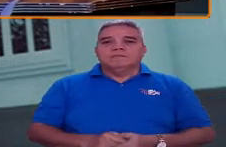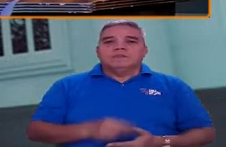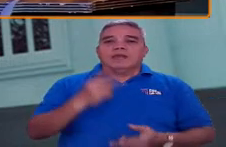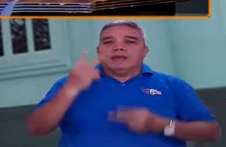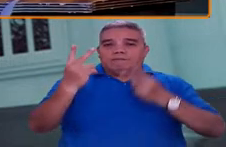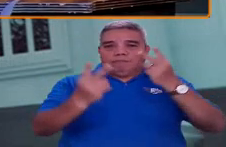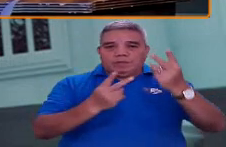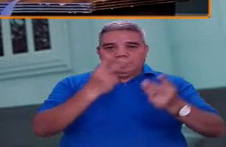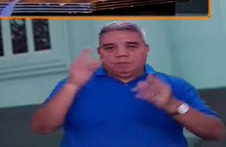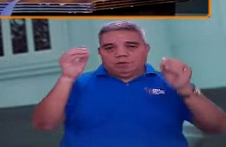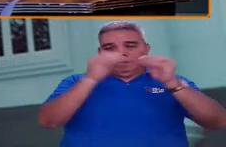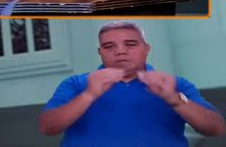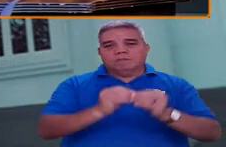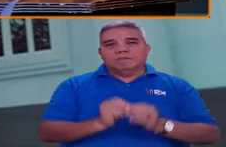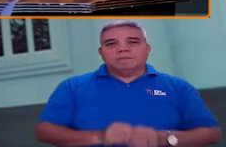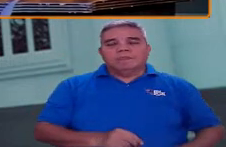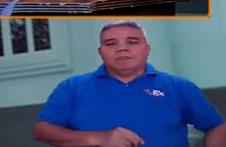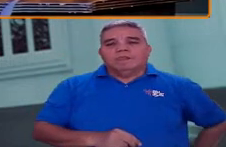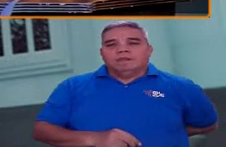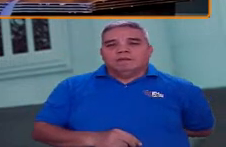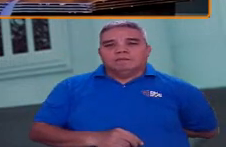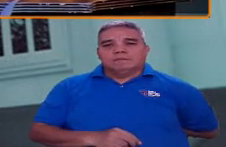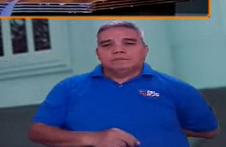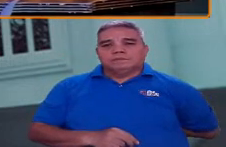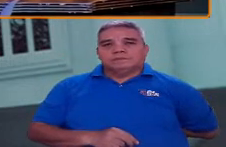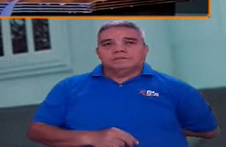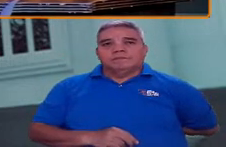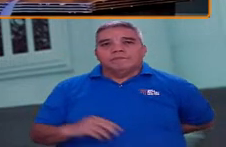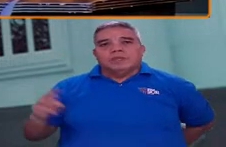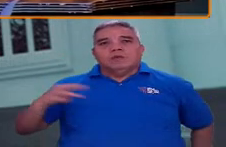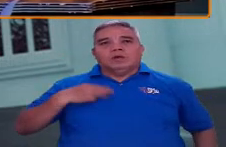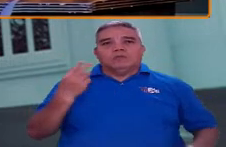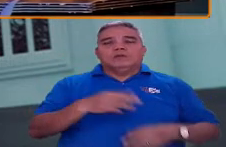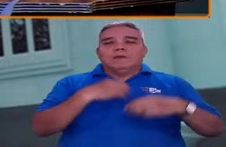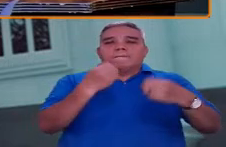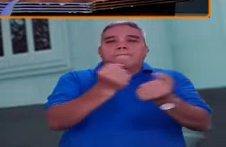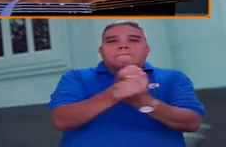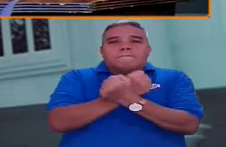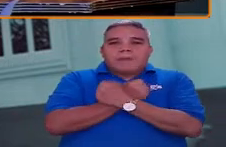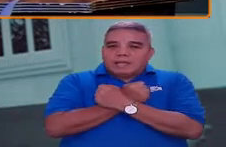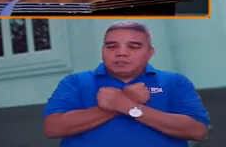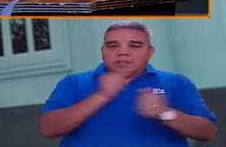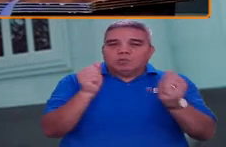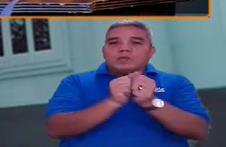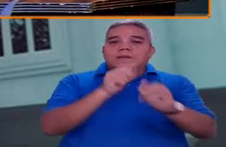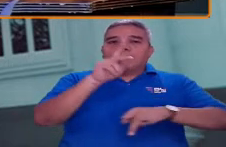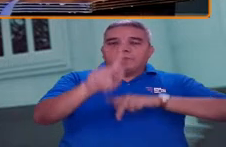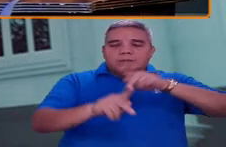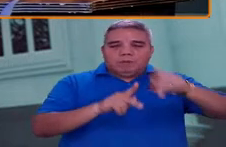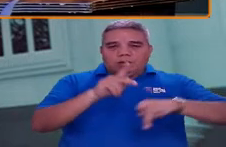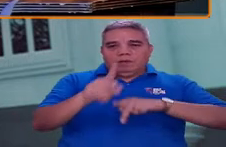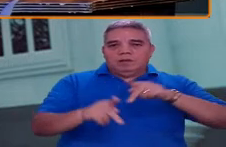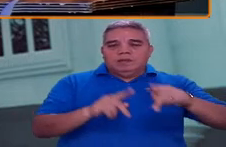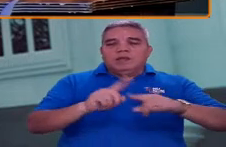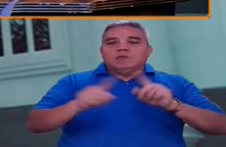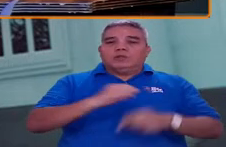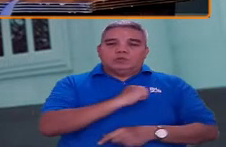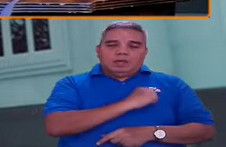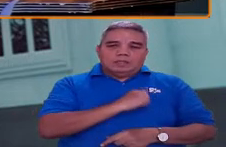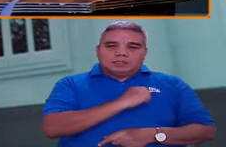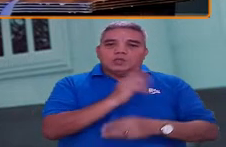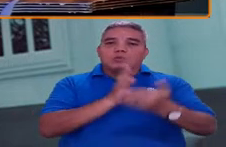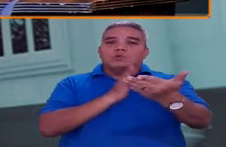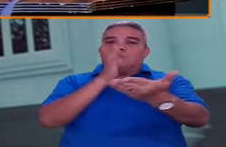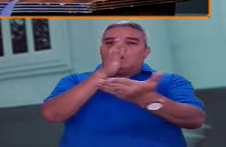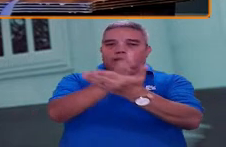Then let us be passionate with people as what Paul, you know, Paul's attitude